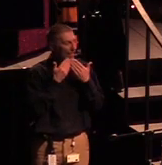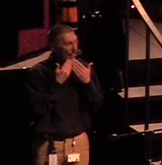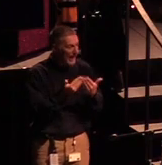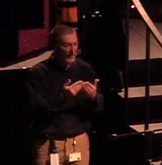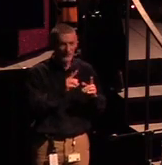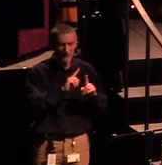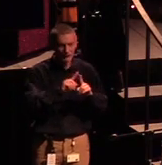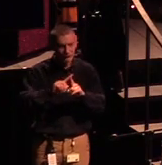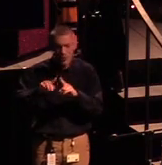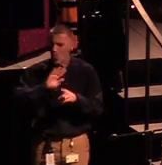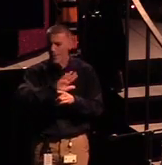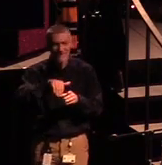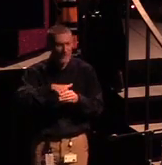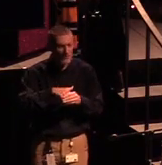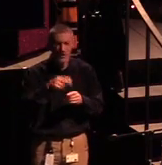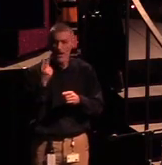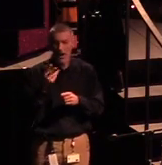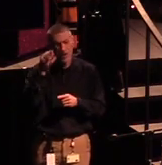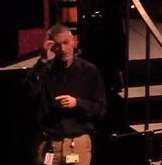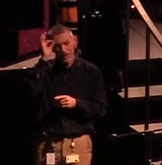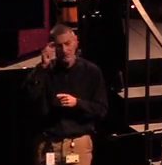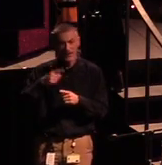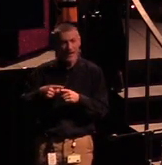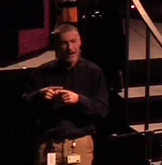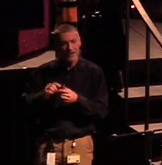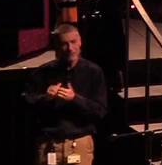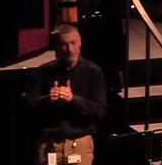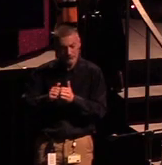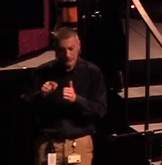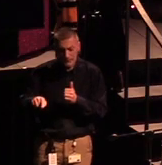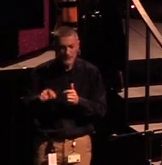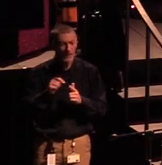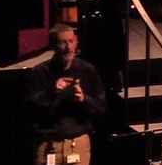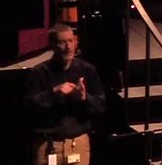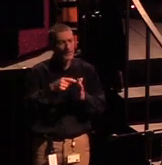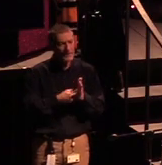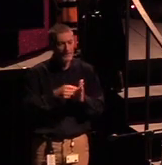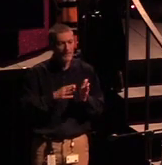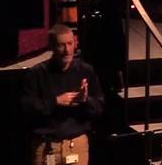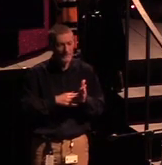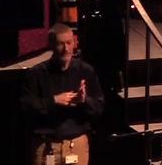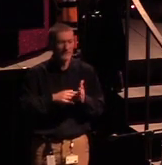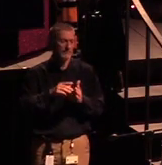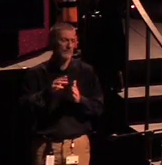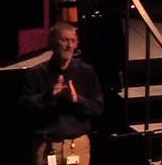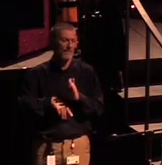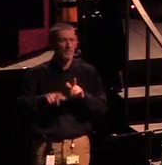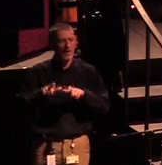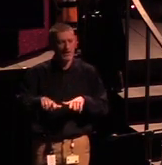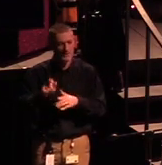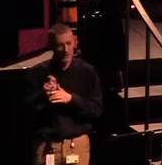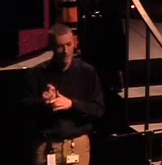the partners in this project and Arts Council England particularly Pete Marcy Jessica farm and Hannah Bentley from the Leeds